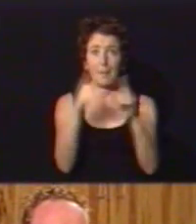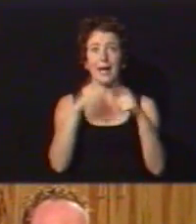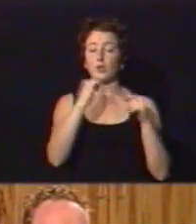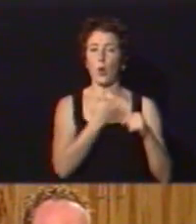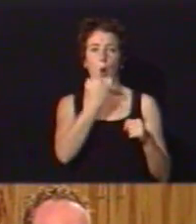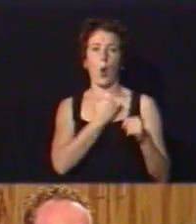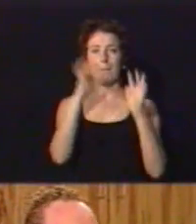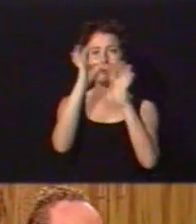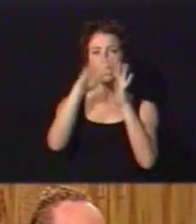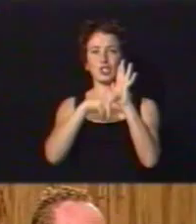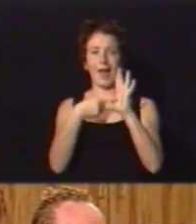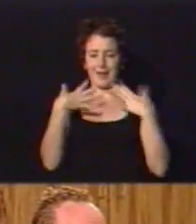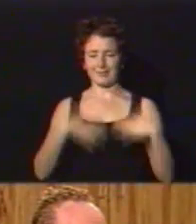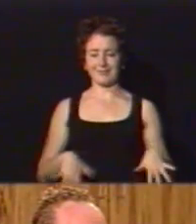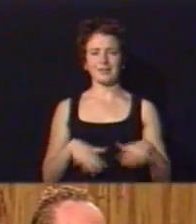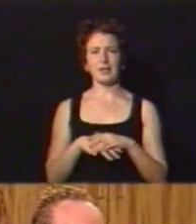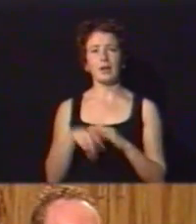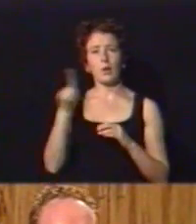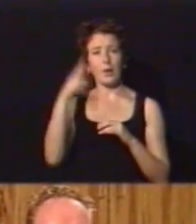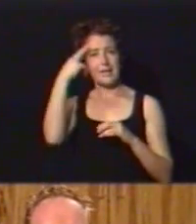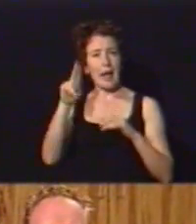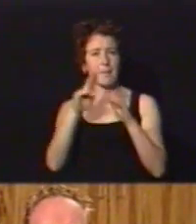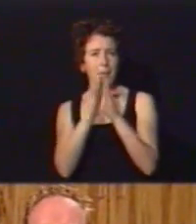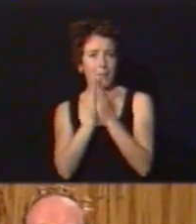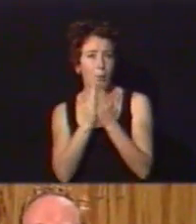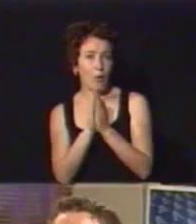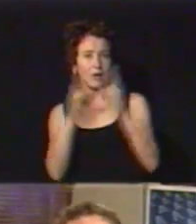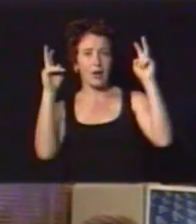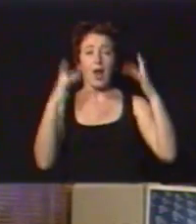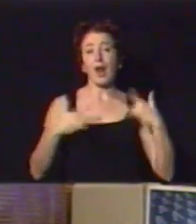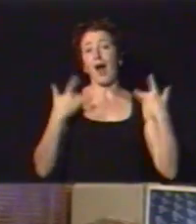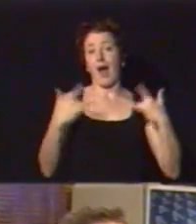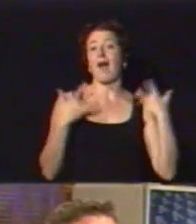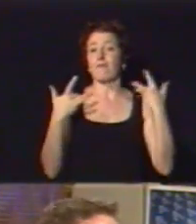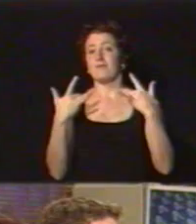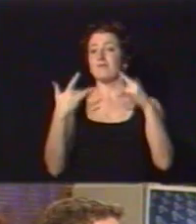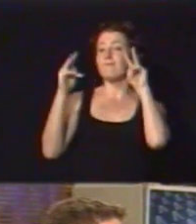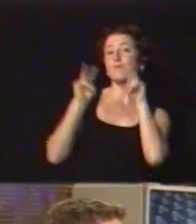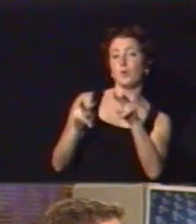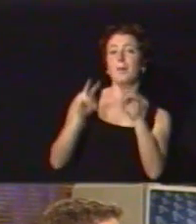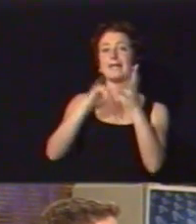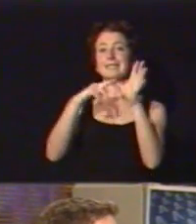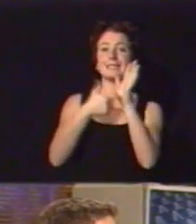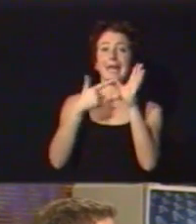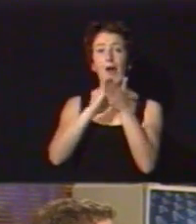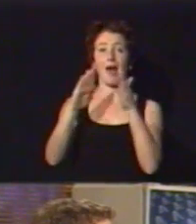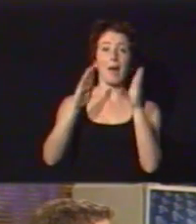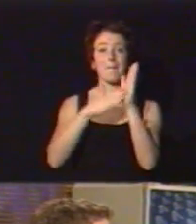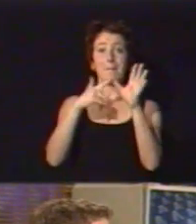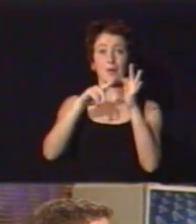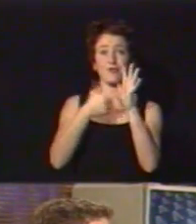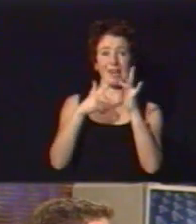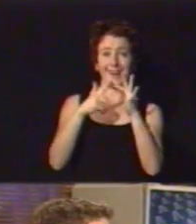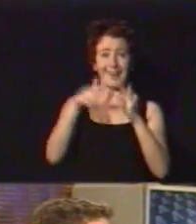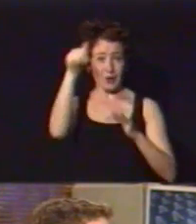launching. Did you get the name of the book? No. Life According to Sarah Marie. People will buy anything, won't they? Don't you be